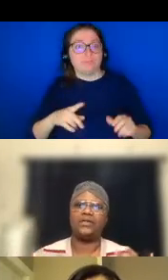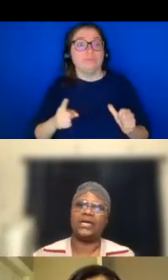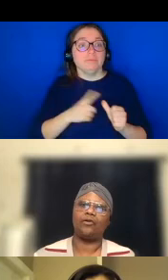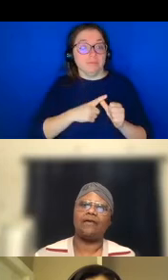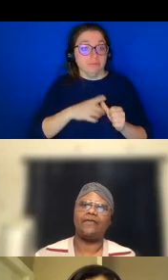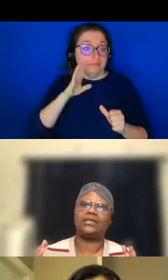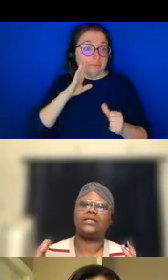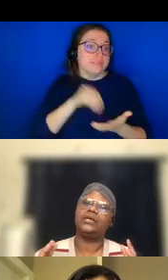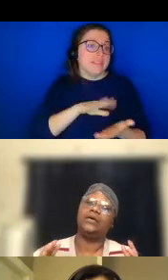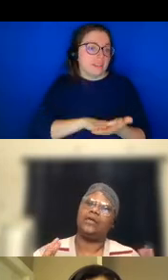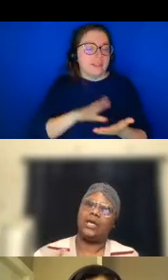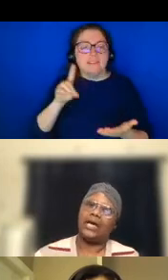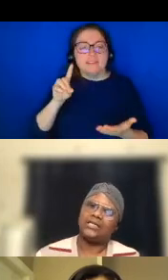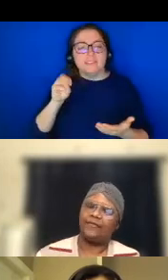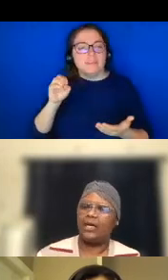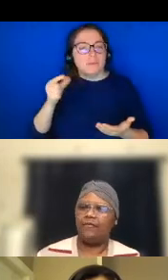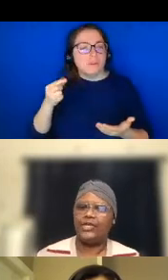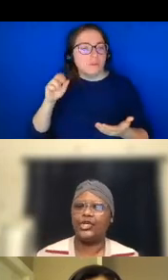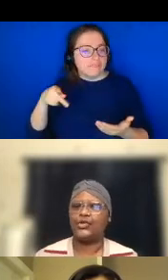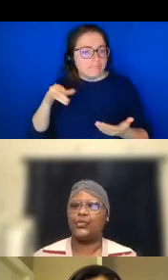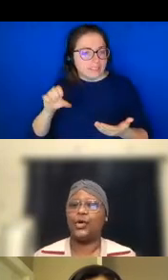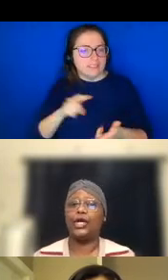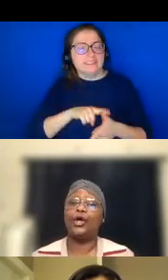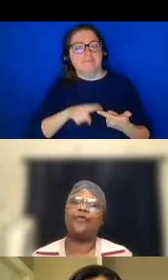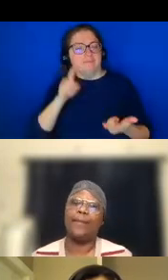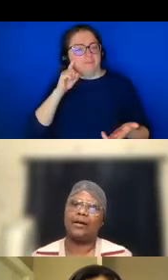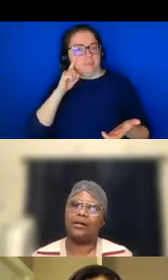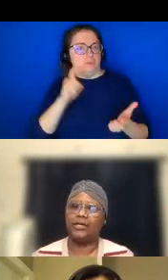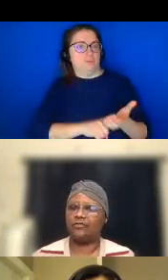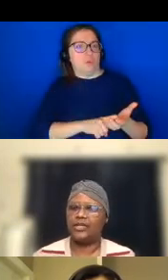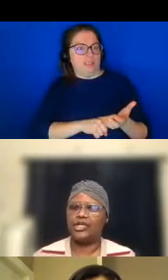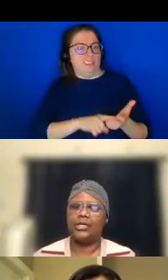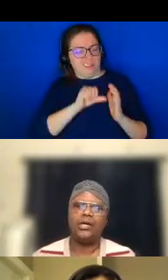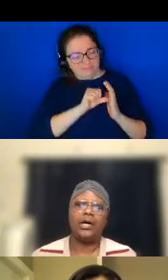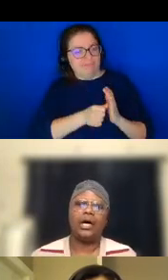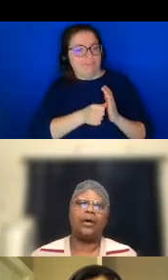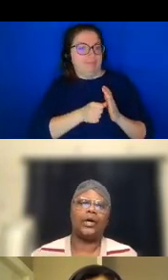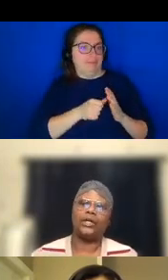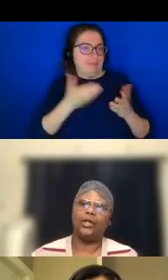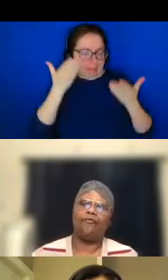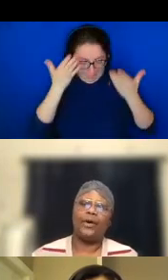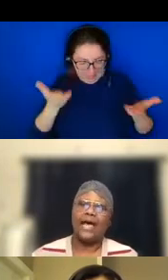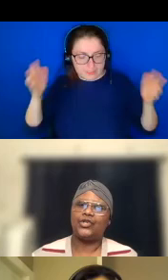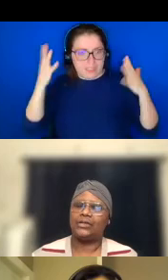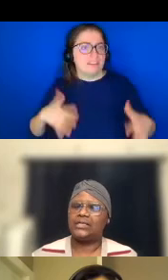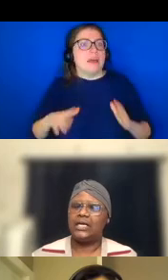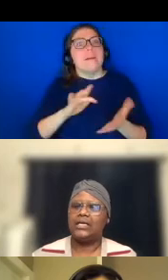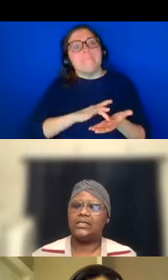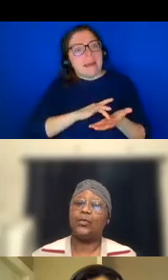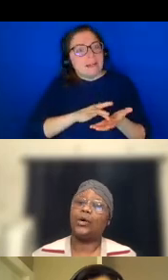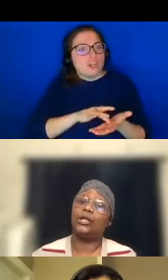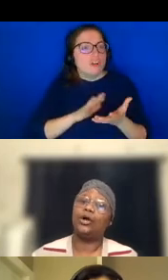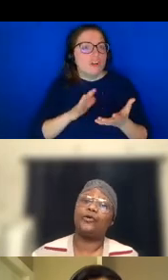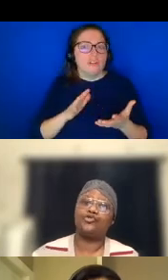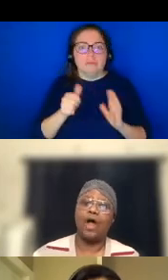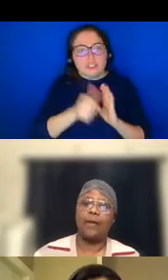the demographics, the identifying features. We're going to look for medical intervention. We're going to look for natural disease. We're